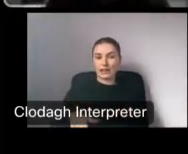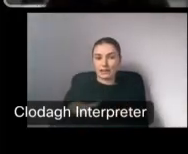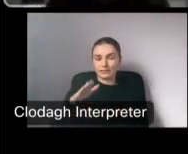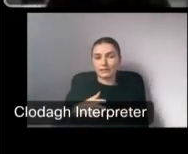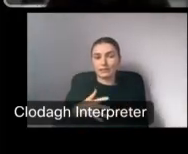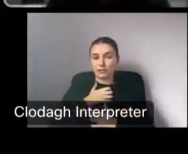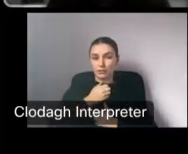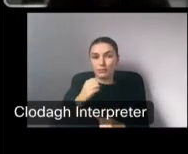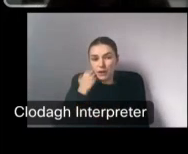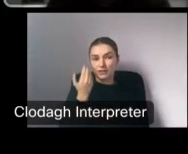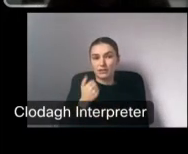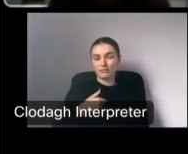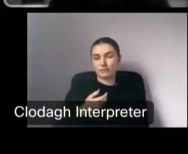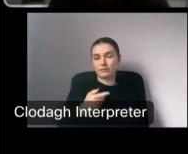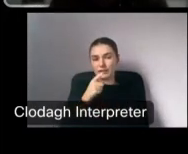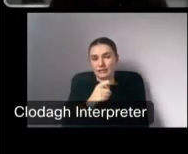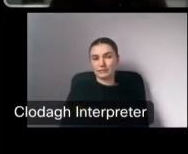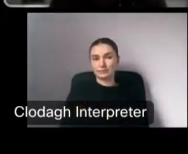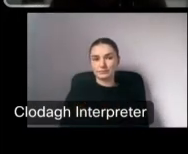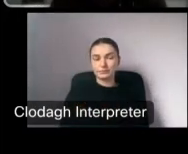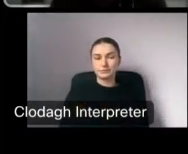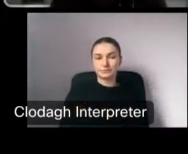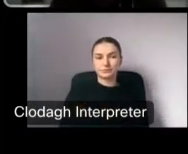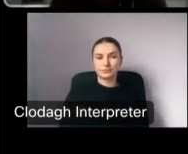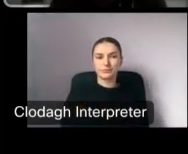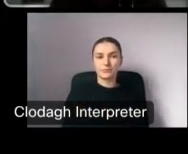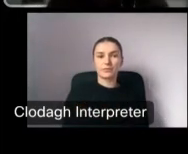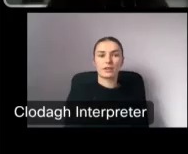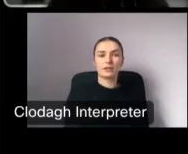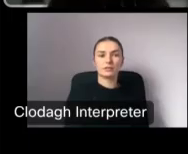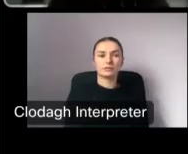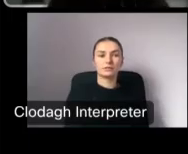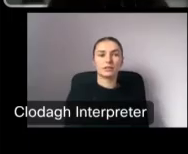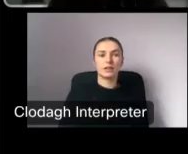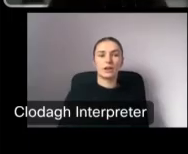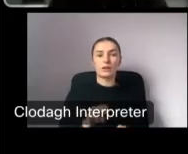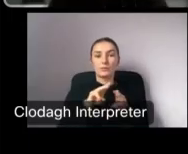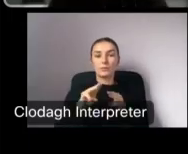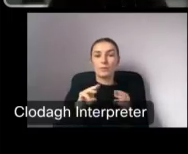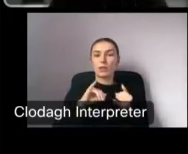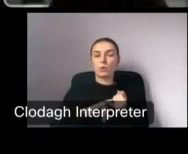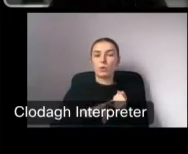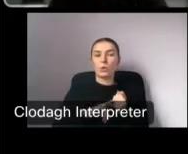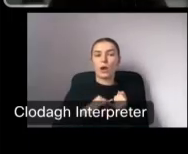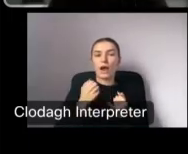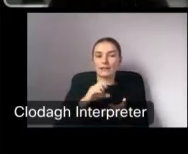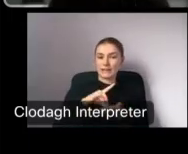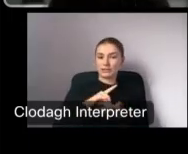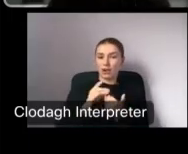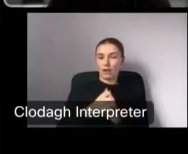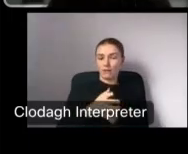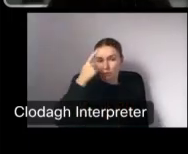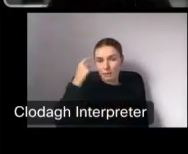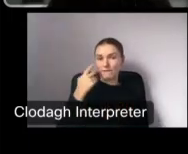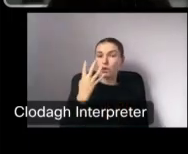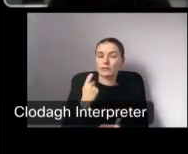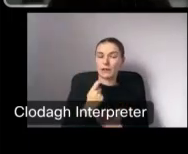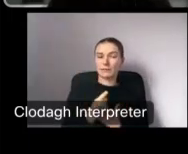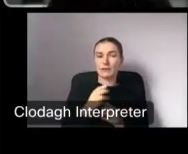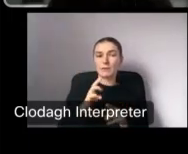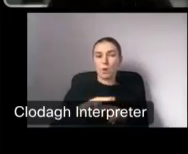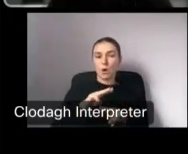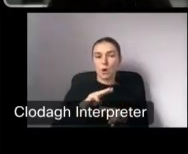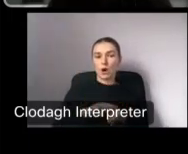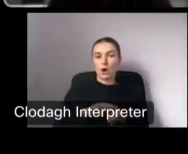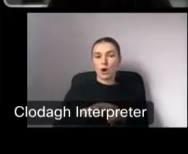to childhood adverse events. Compared with people with no adverse chance, people who have a history of trauma, 4 times more likely to, or 4